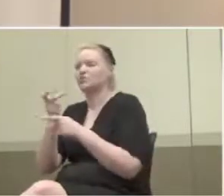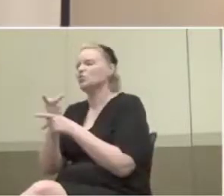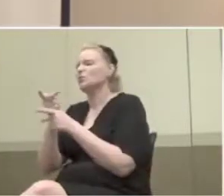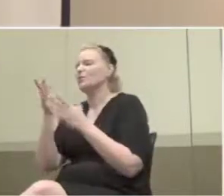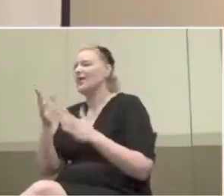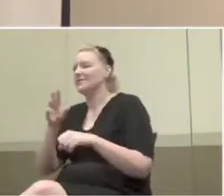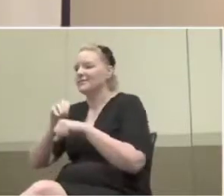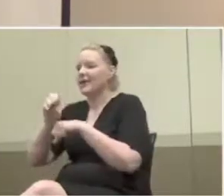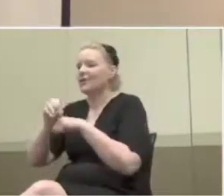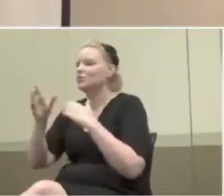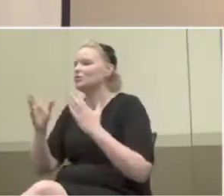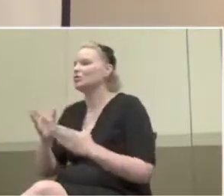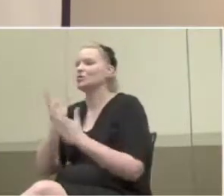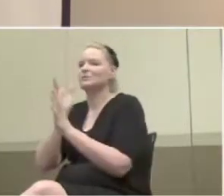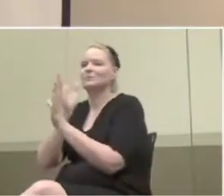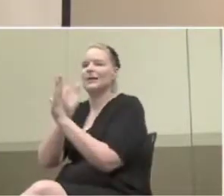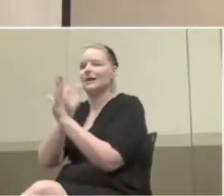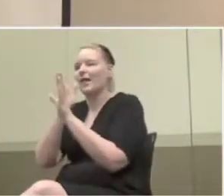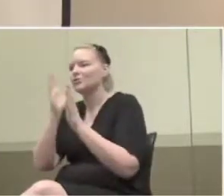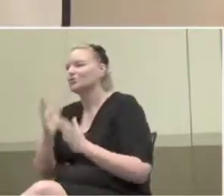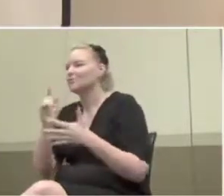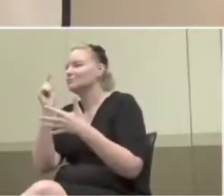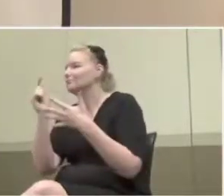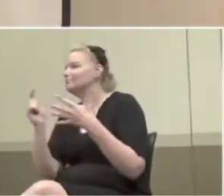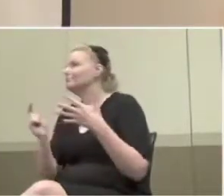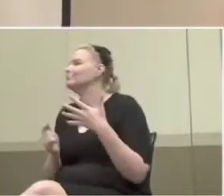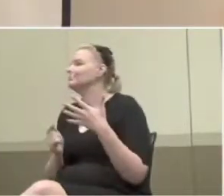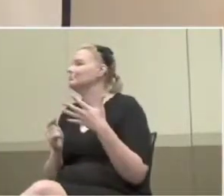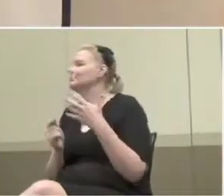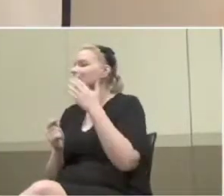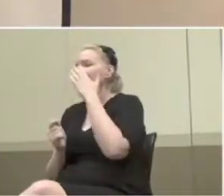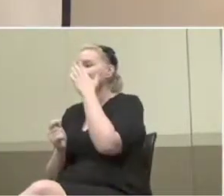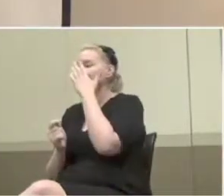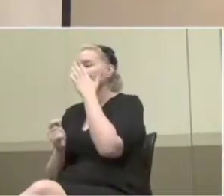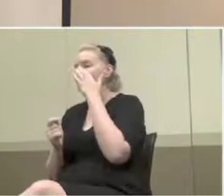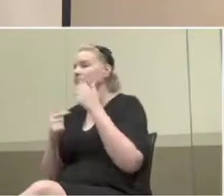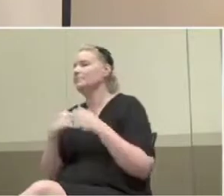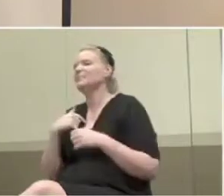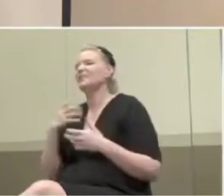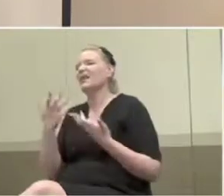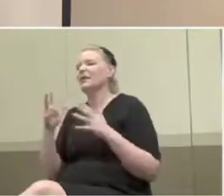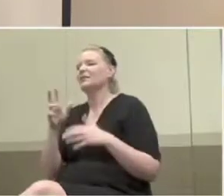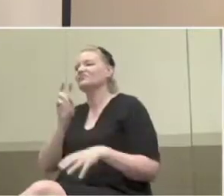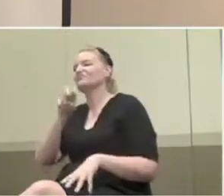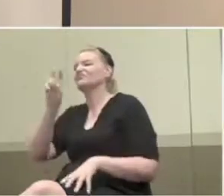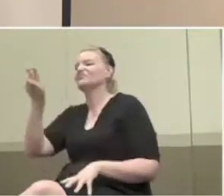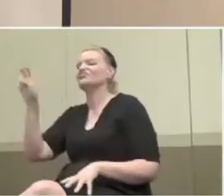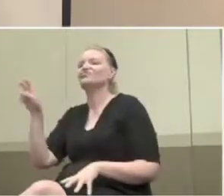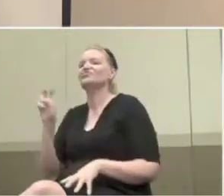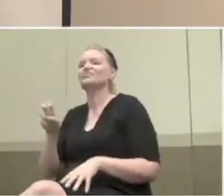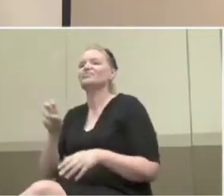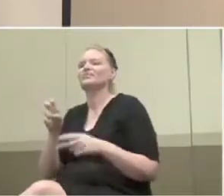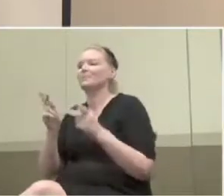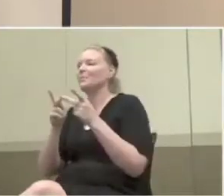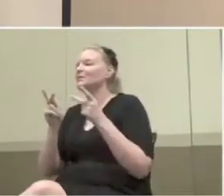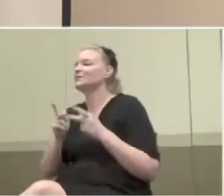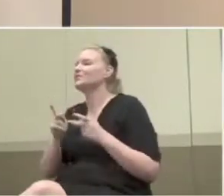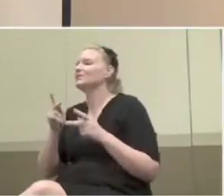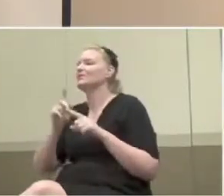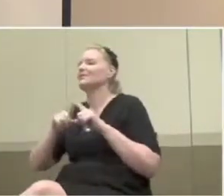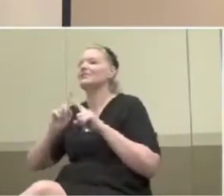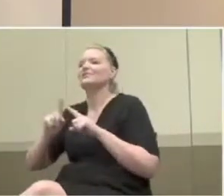workers, and psychologists. And then kind of moved around into other different positions, clinical positions,